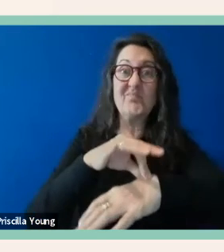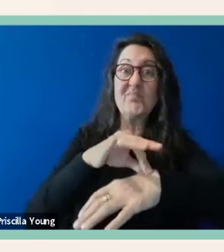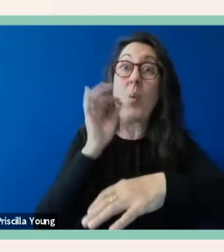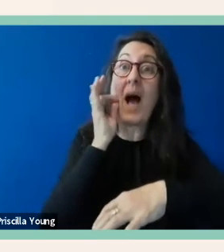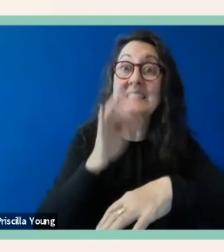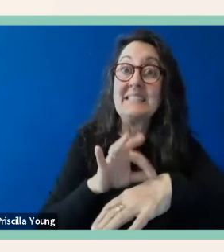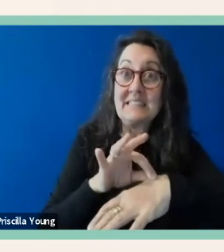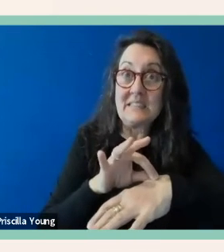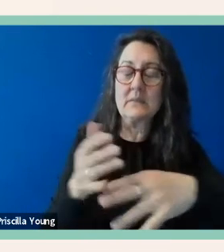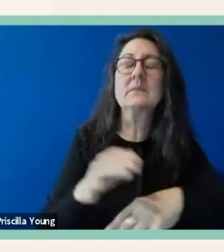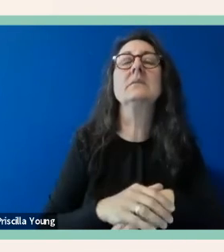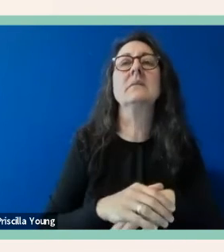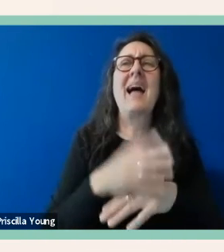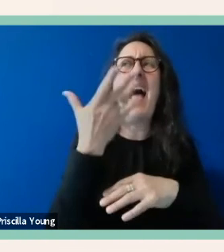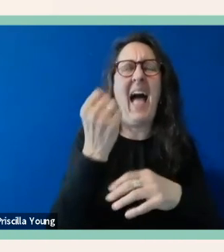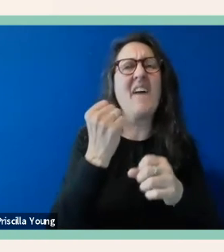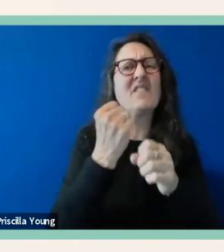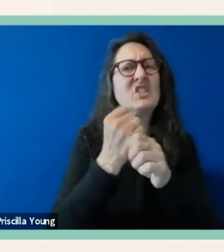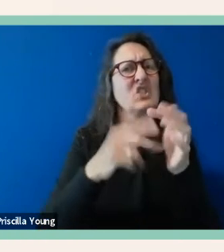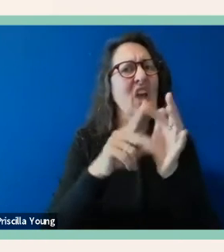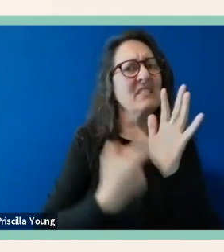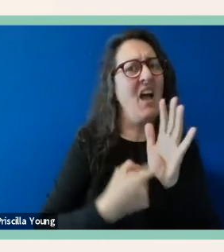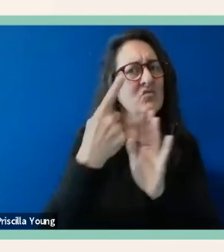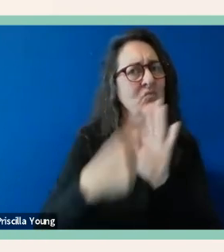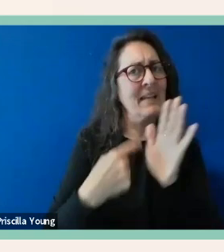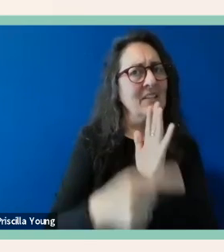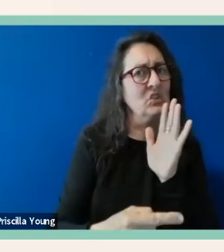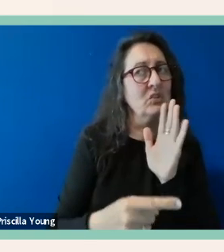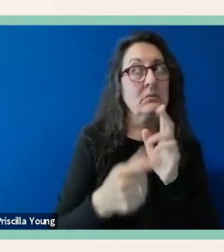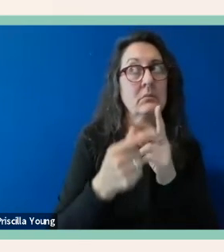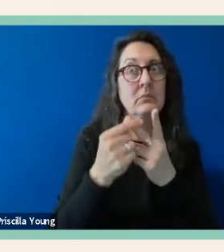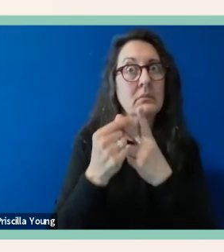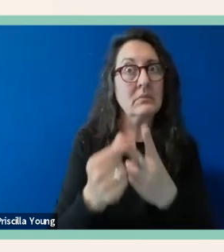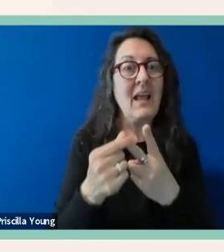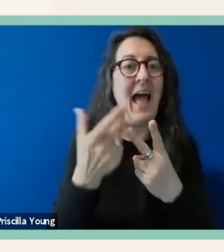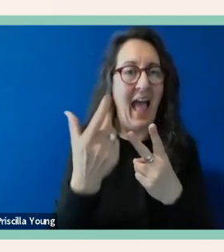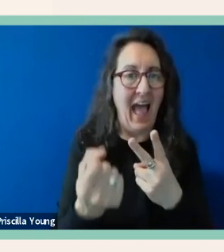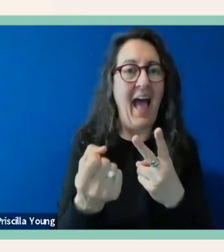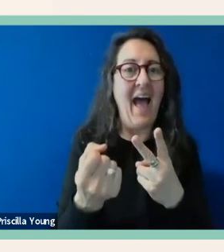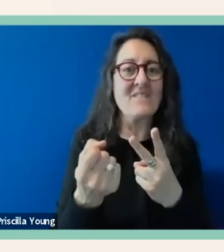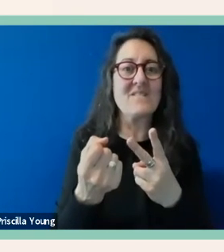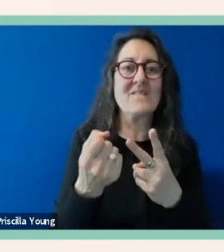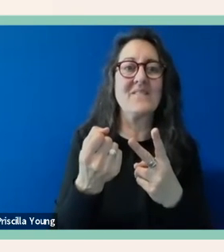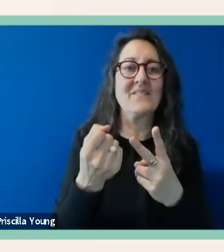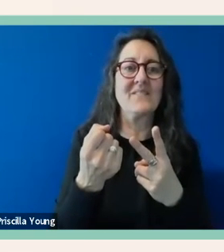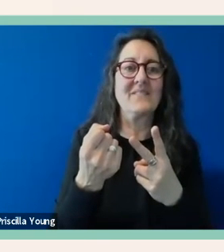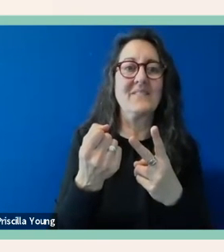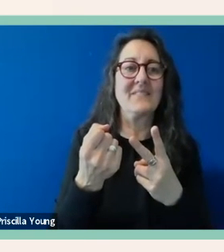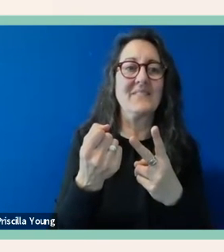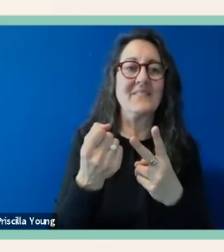end of gender discrimination, but racial privilege. An African American man might be on the receiving end of some